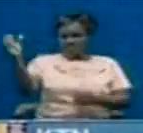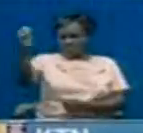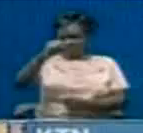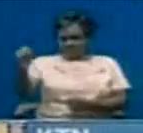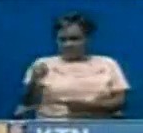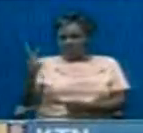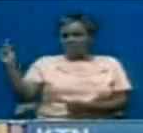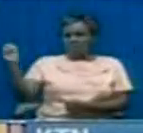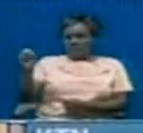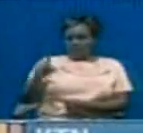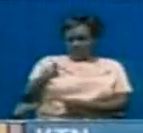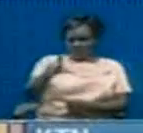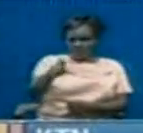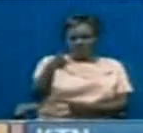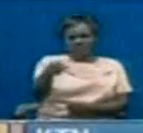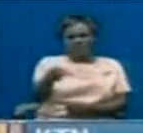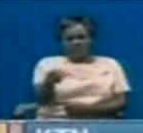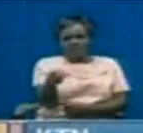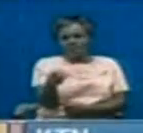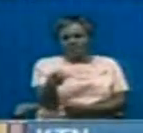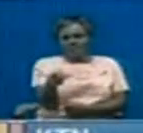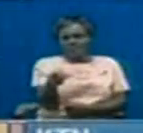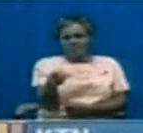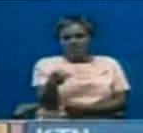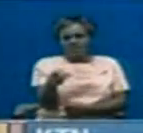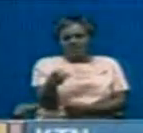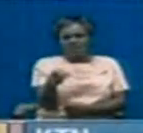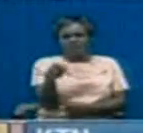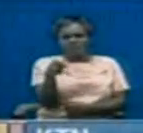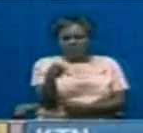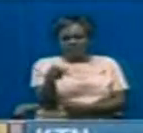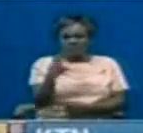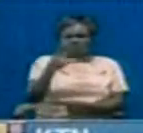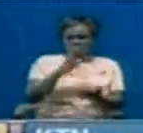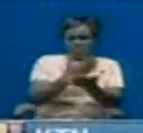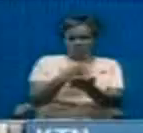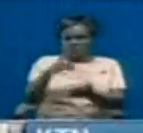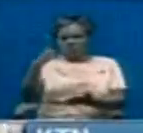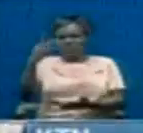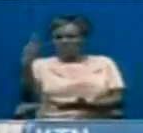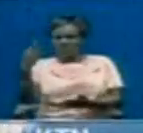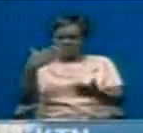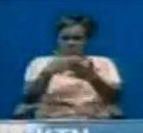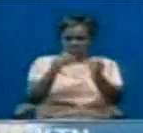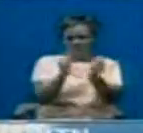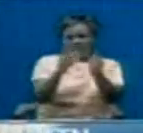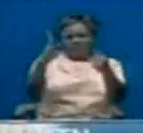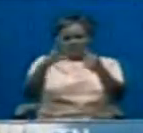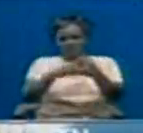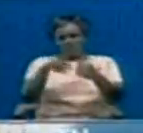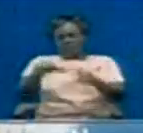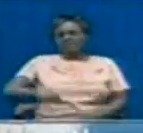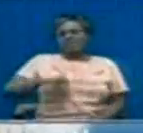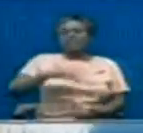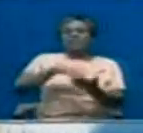the Marburg virus, it varies quite largely, between 23 to 90%. So there are more survivors